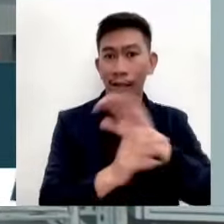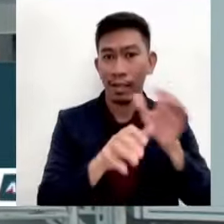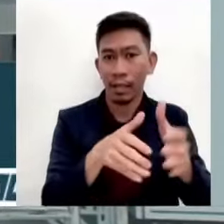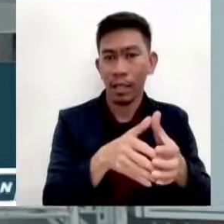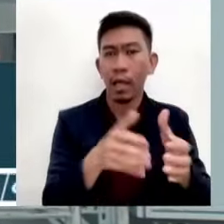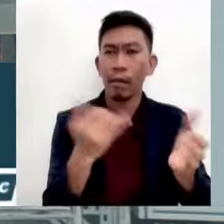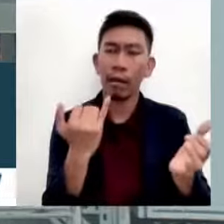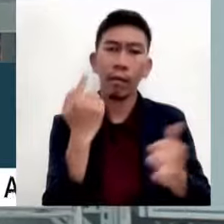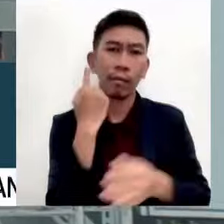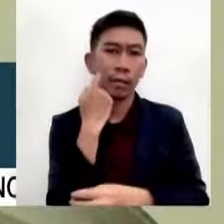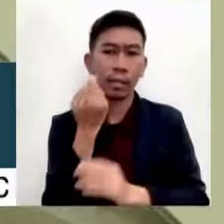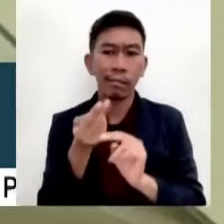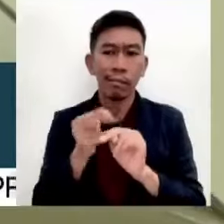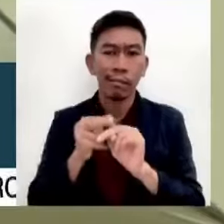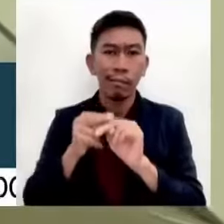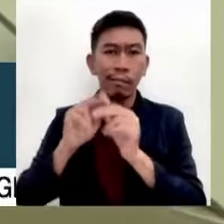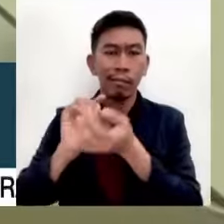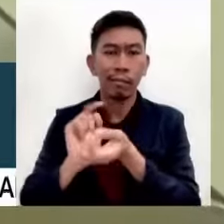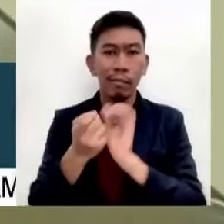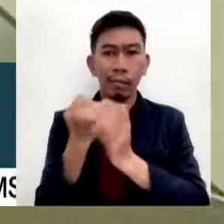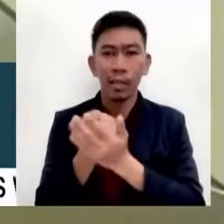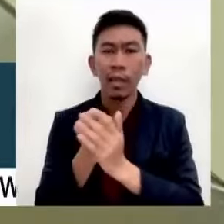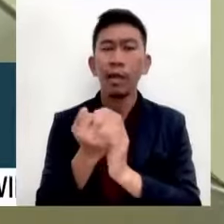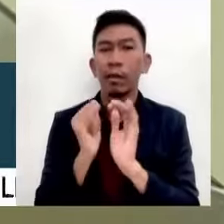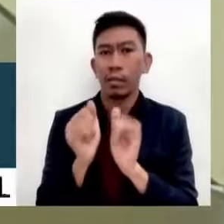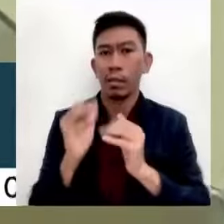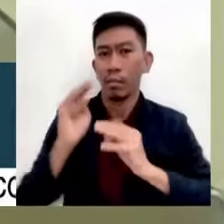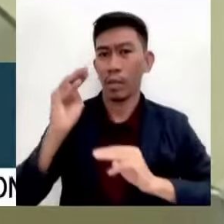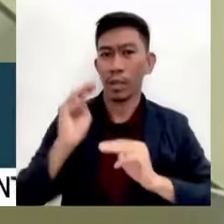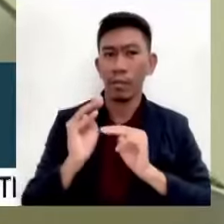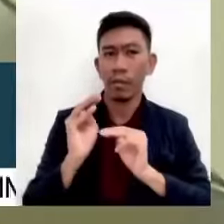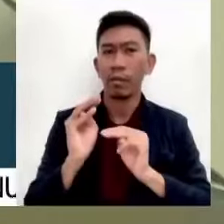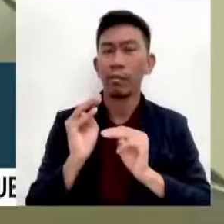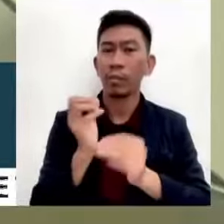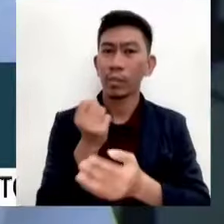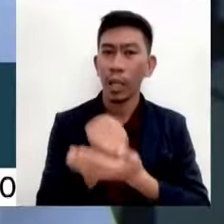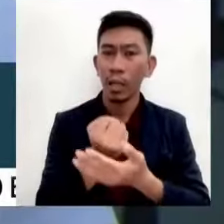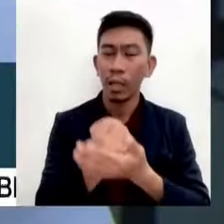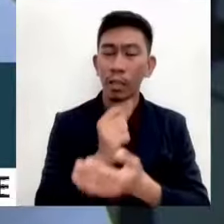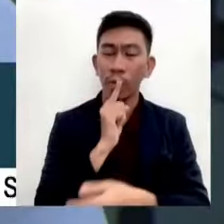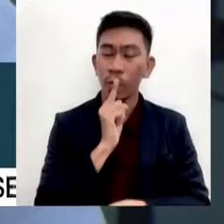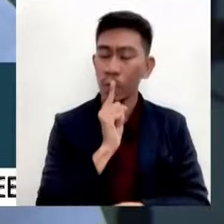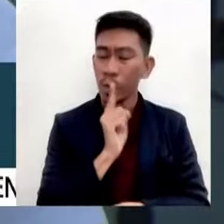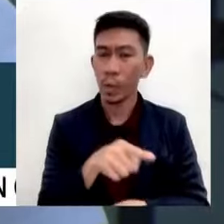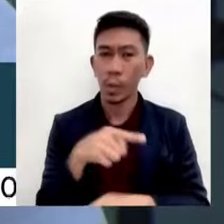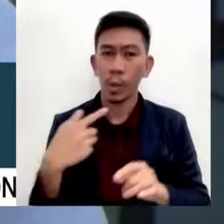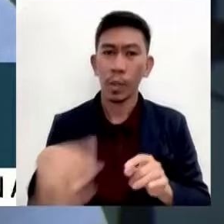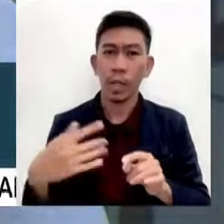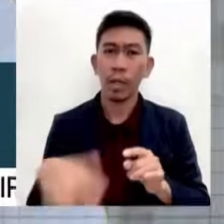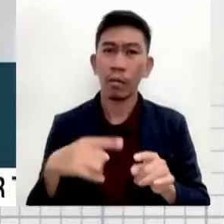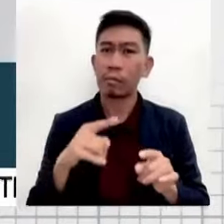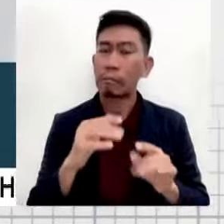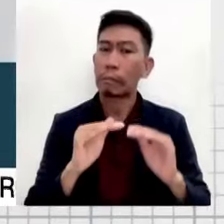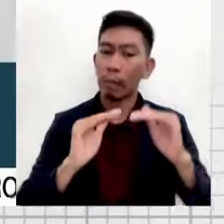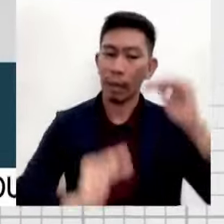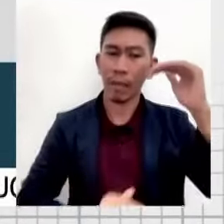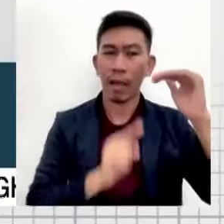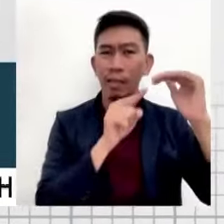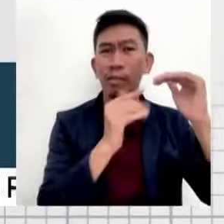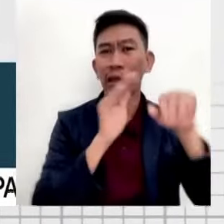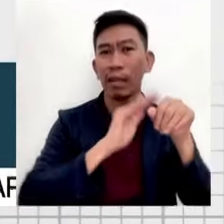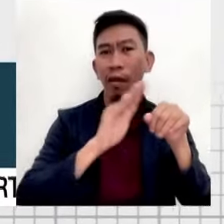adjustments, the prevailing minimum wages are still a far cry from what is considered a living wage for families. A family